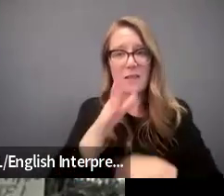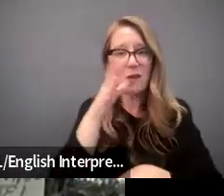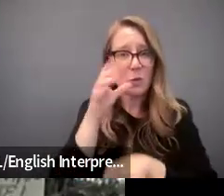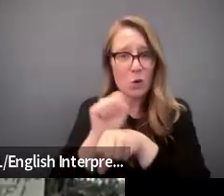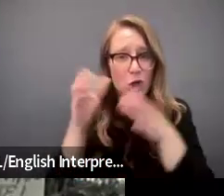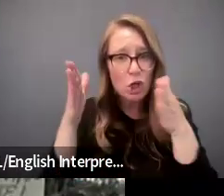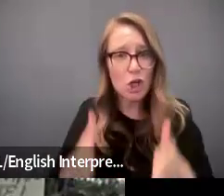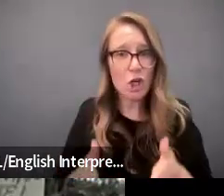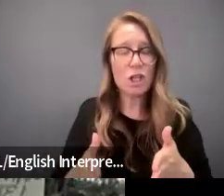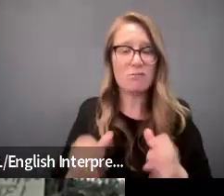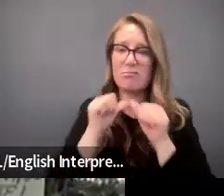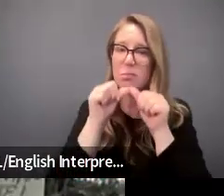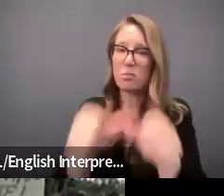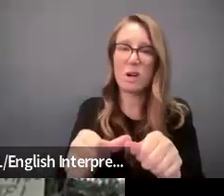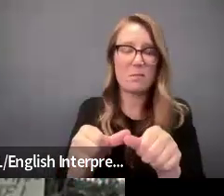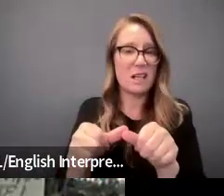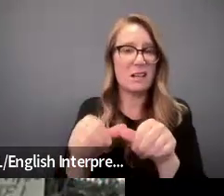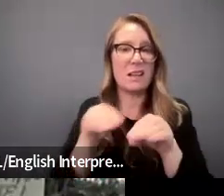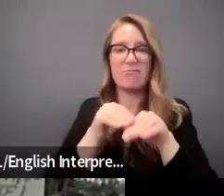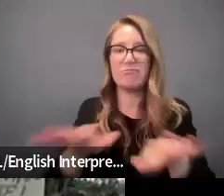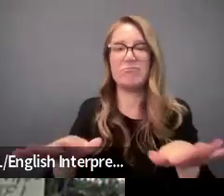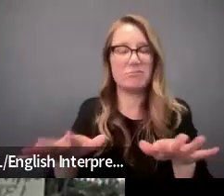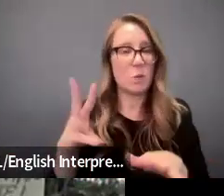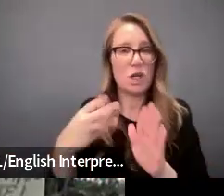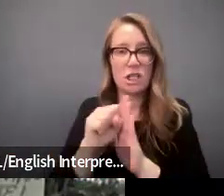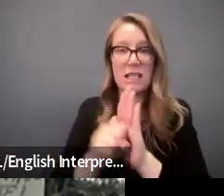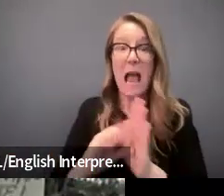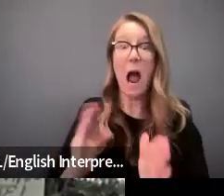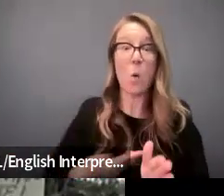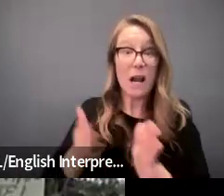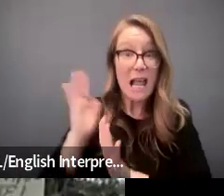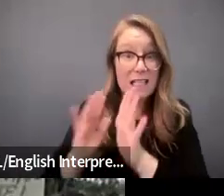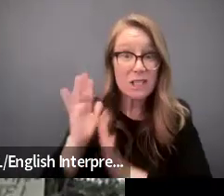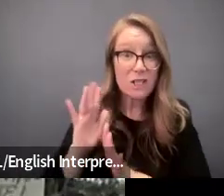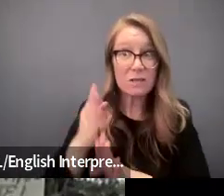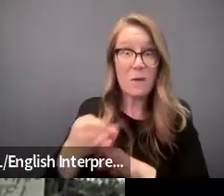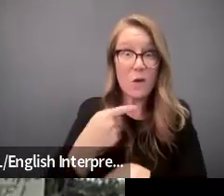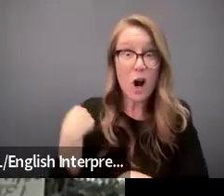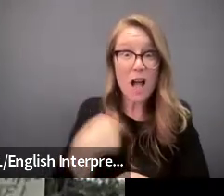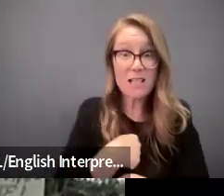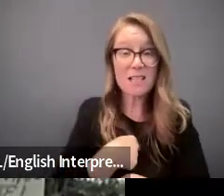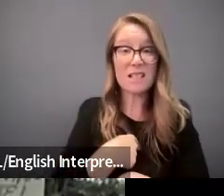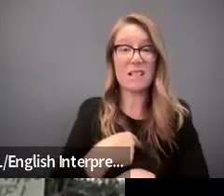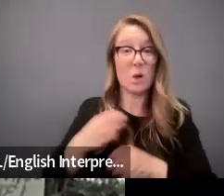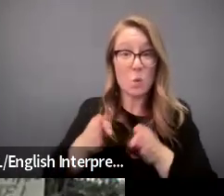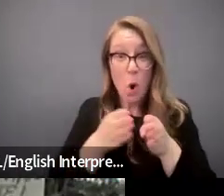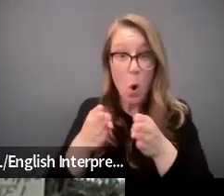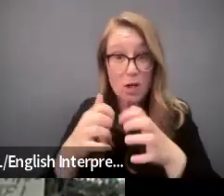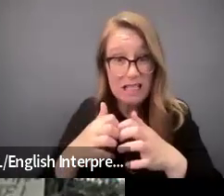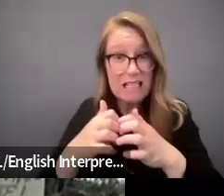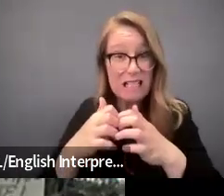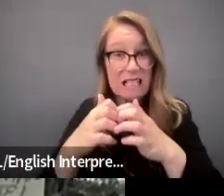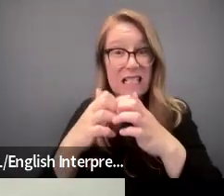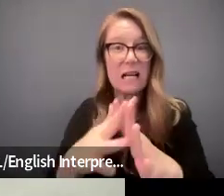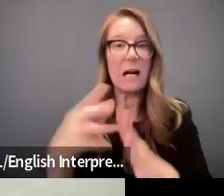workers have left a permanent mark all over Washington State. These are our ancestors who came before us that paved the road for us to be here today.